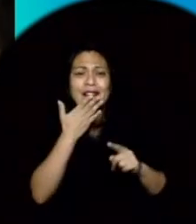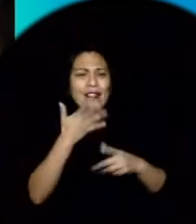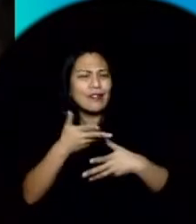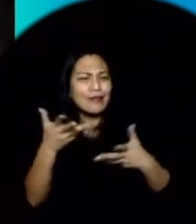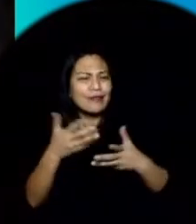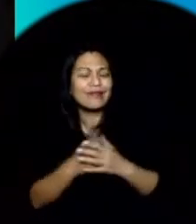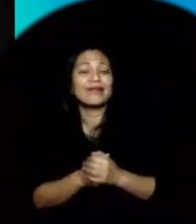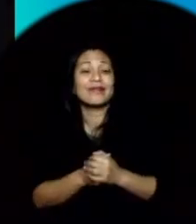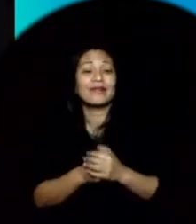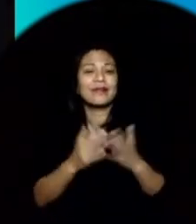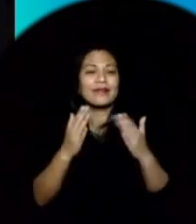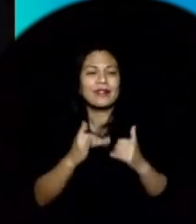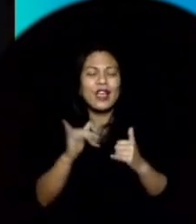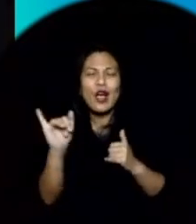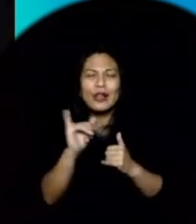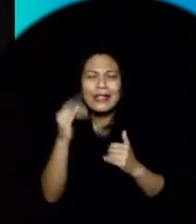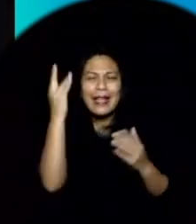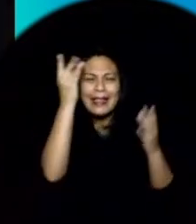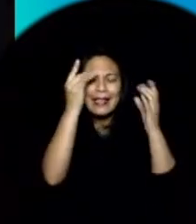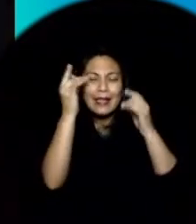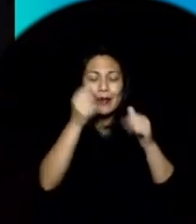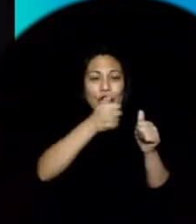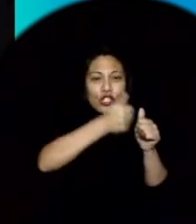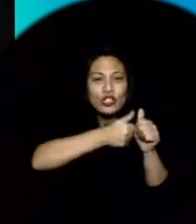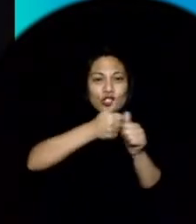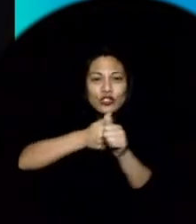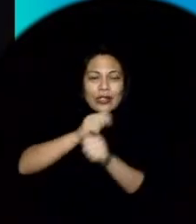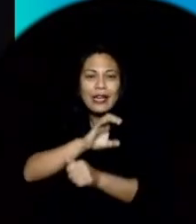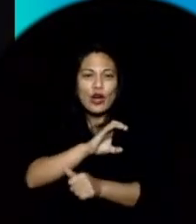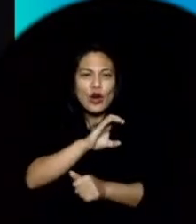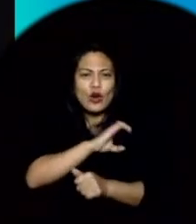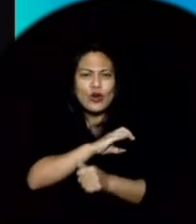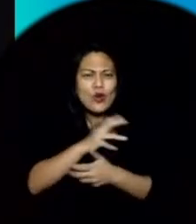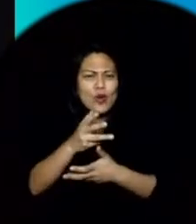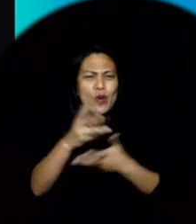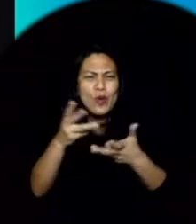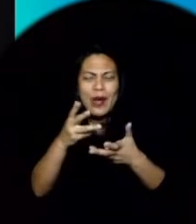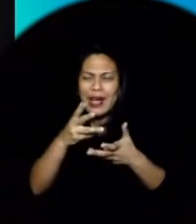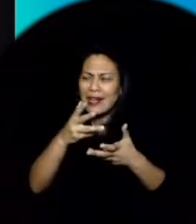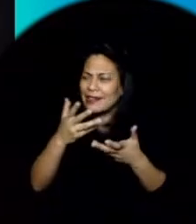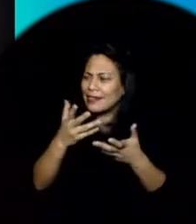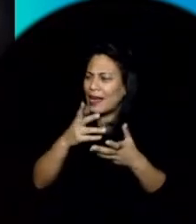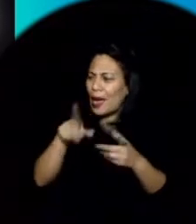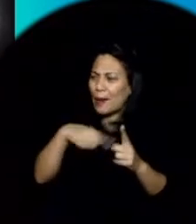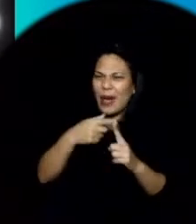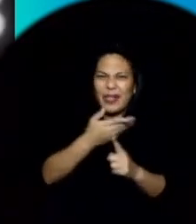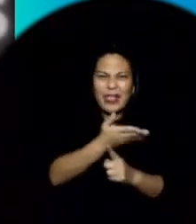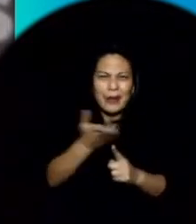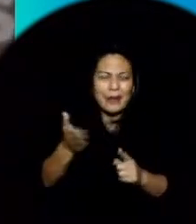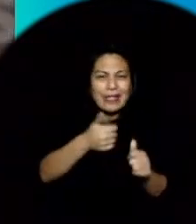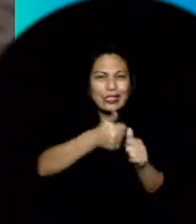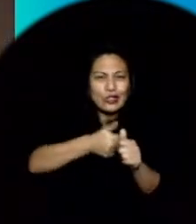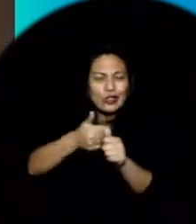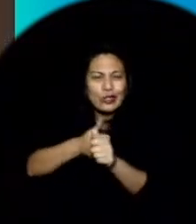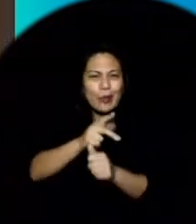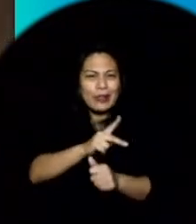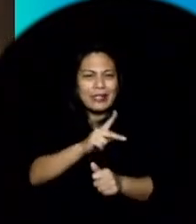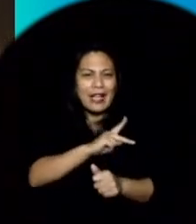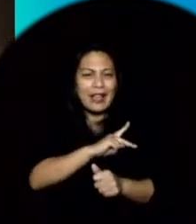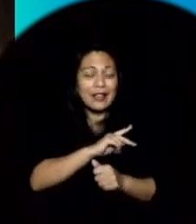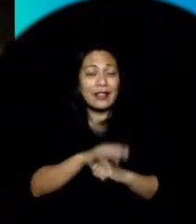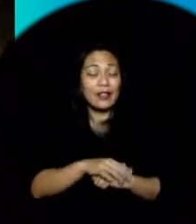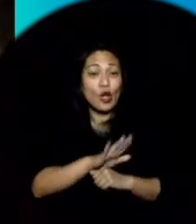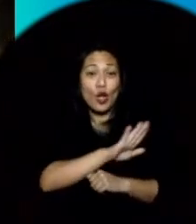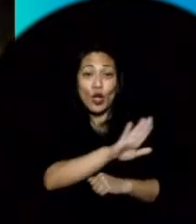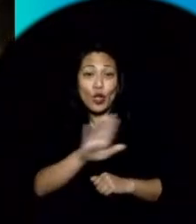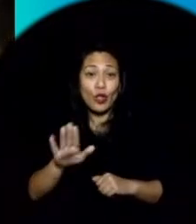puzzle. Think even harder about what's on the inside of your character. Something about their friends and family, but